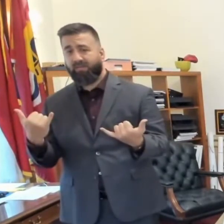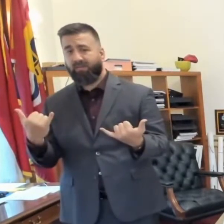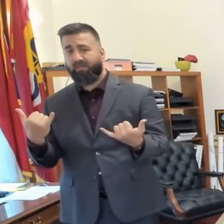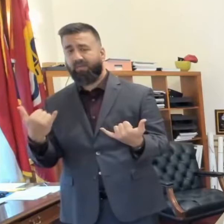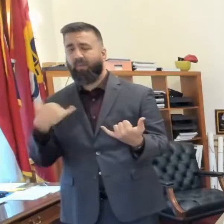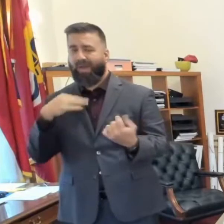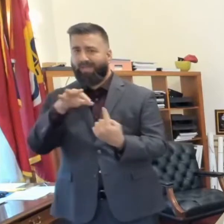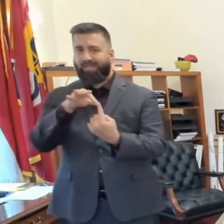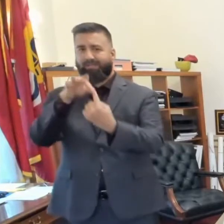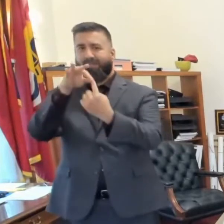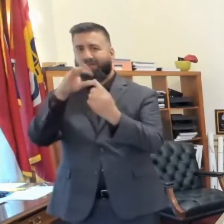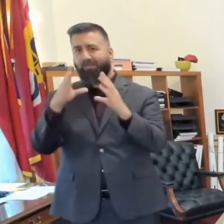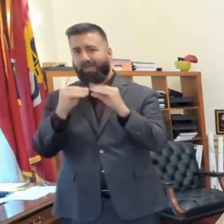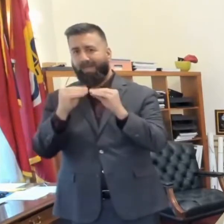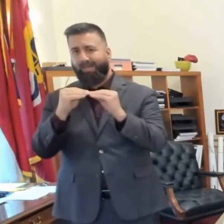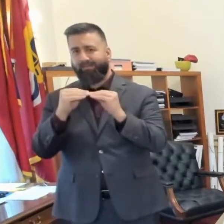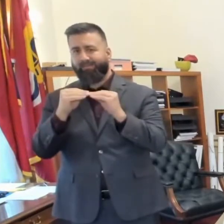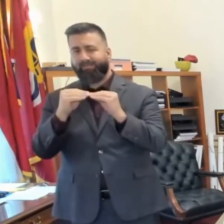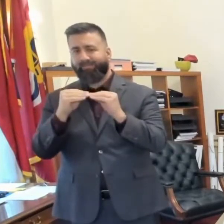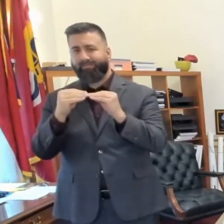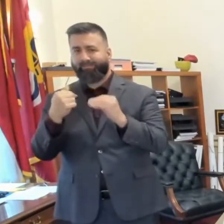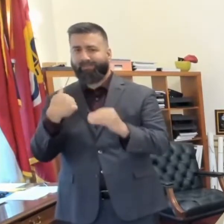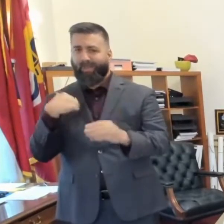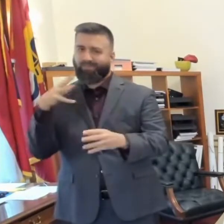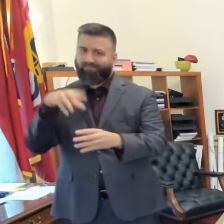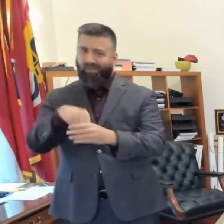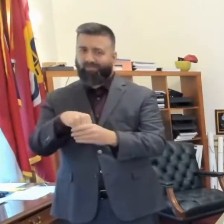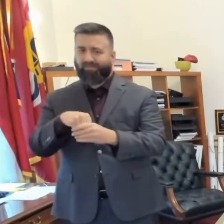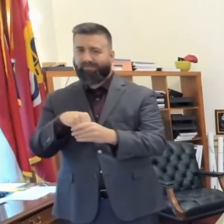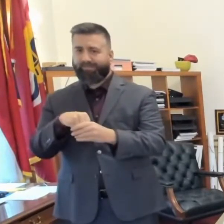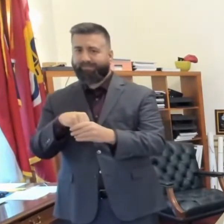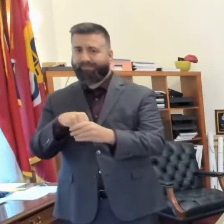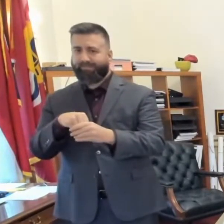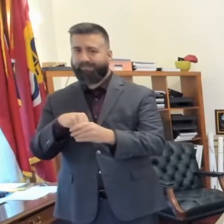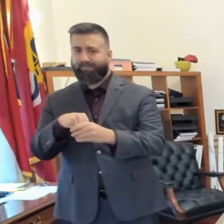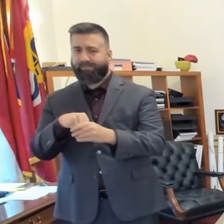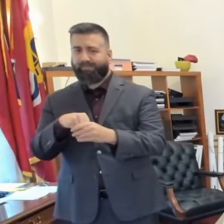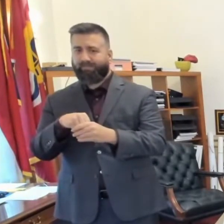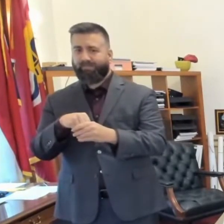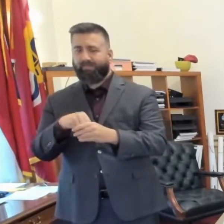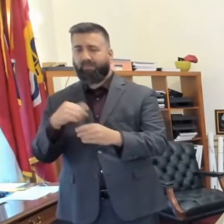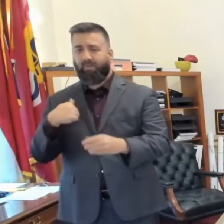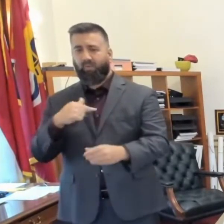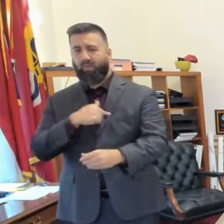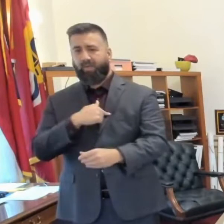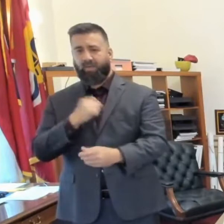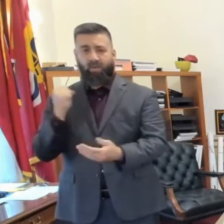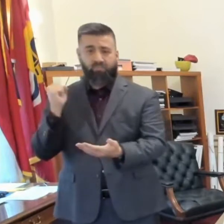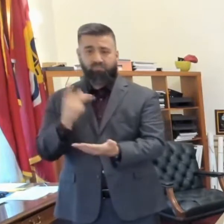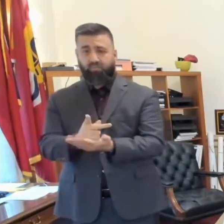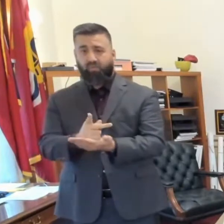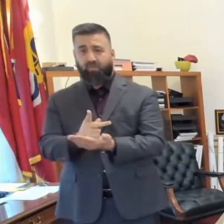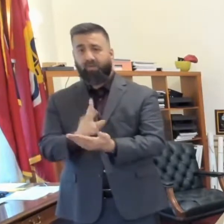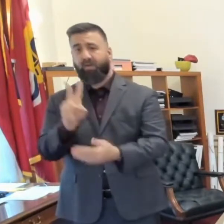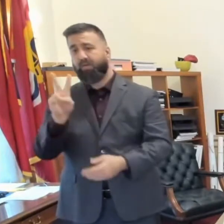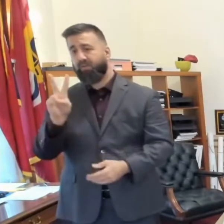special meeting this afternoon, and where we authorized 2